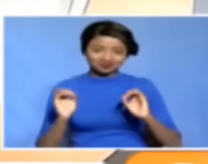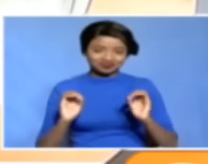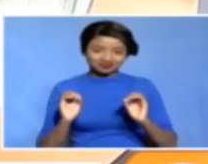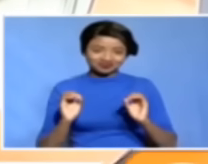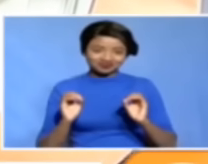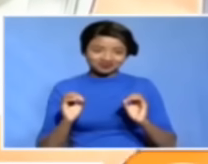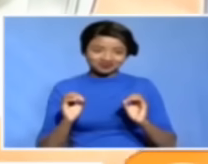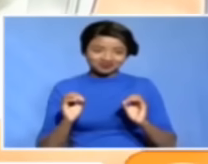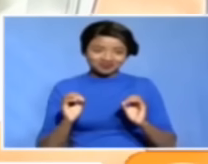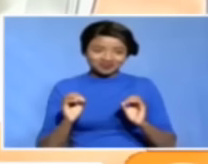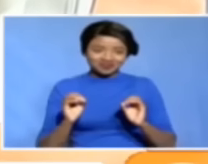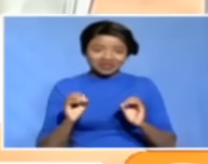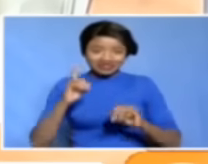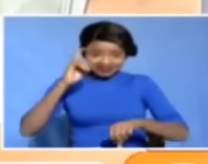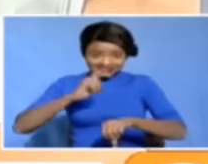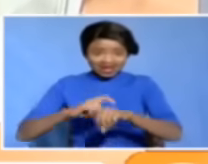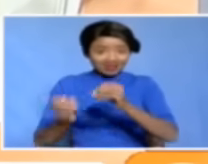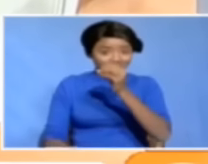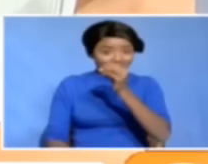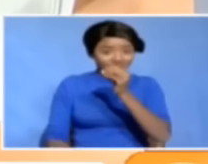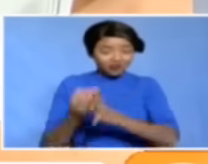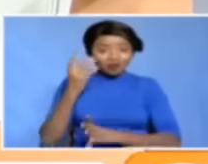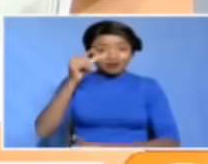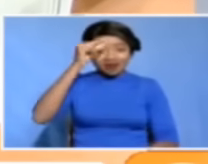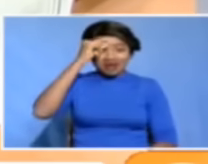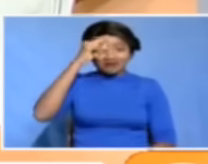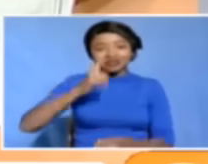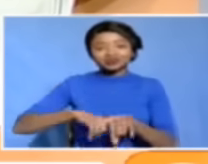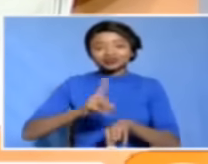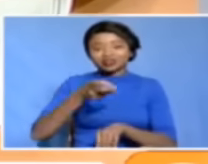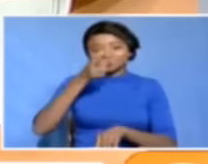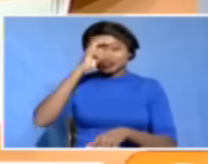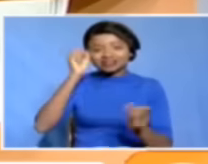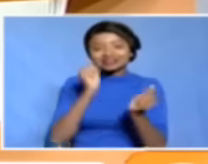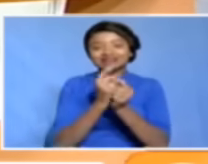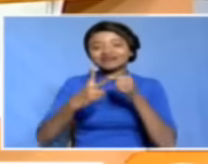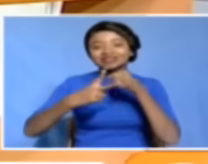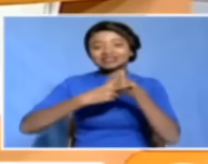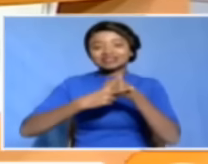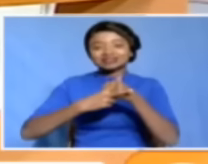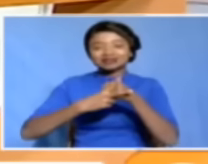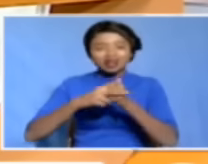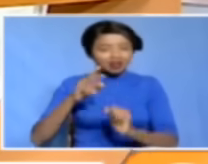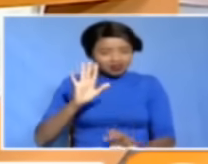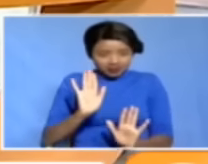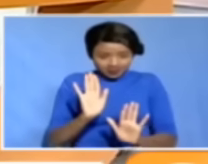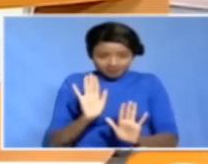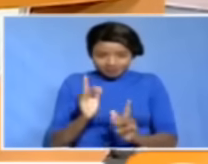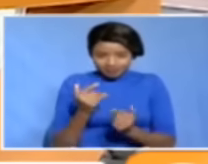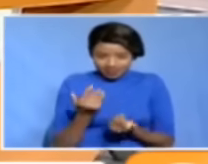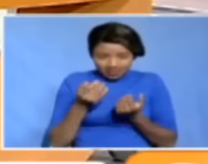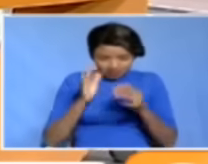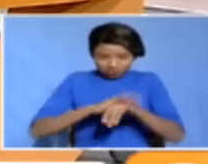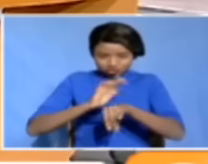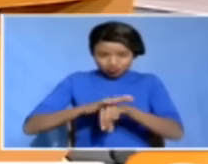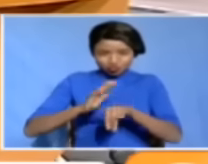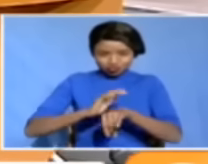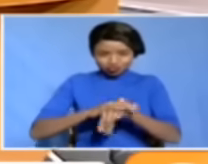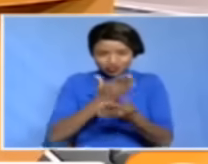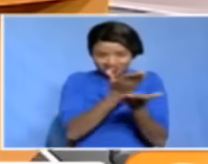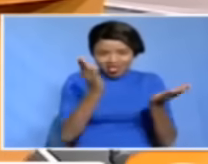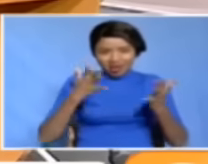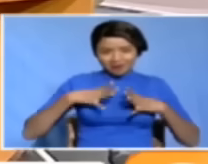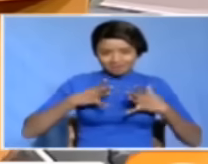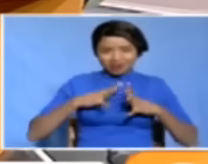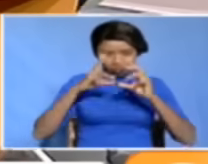insider. When we formed government in 2017, the first parliament, and let me, it's good that people say I've been silent,